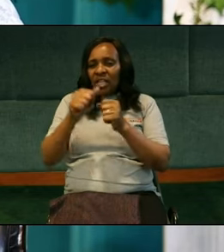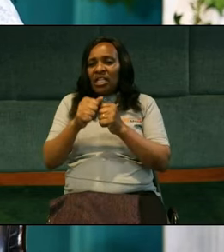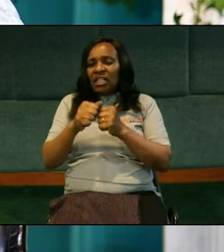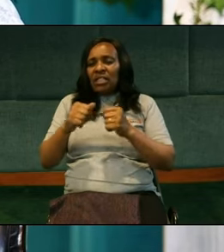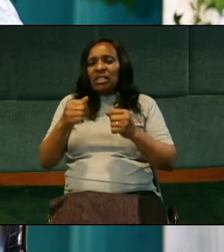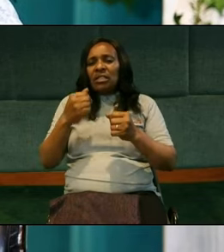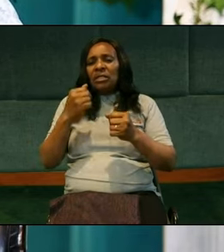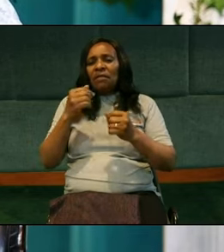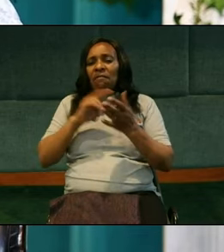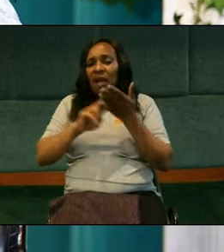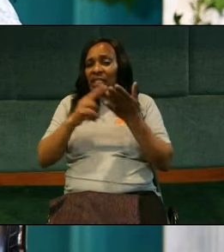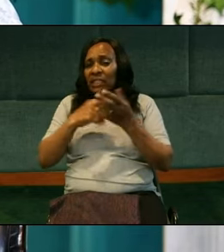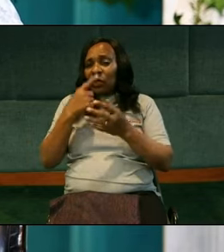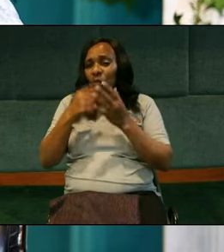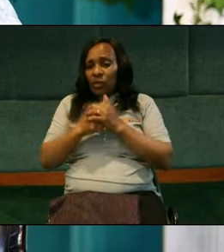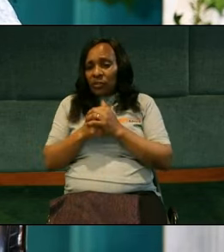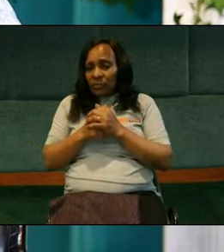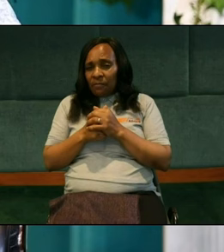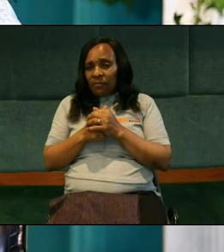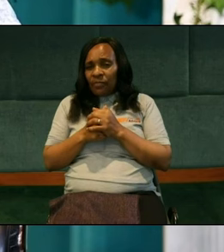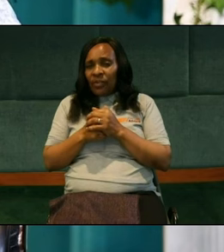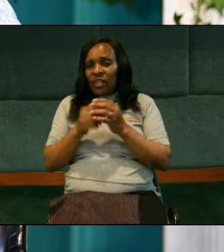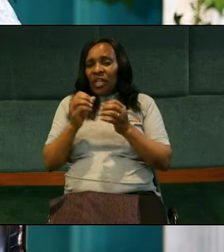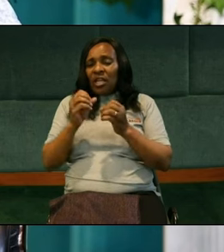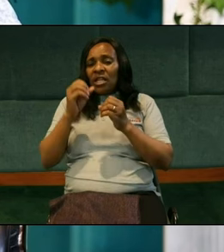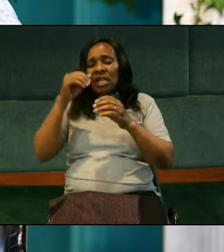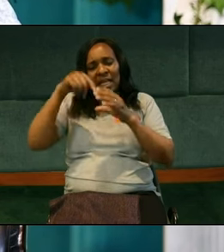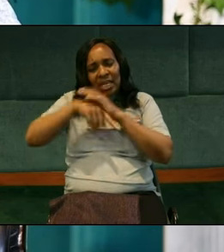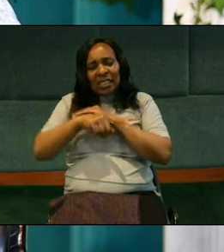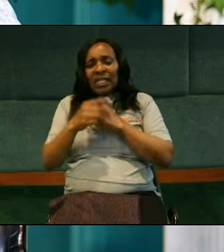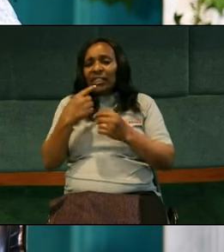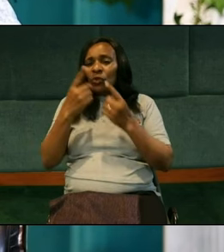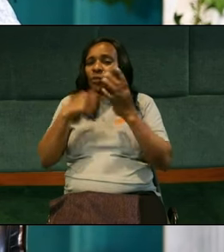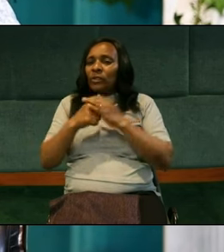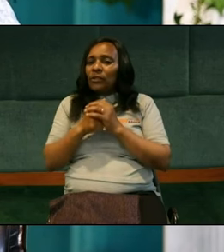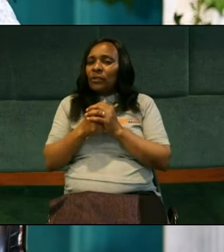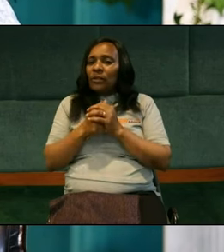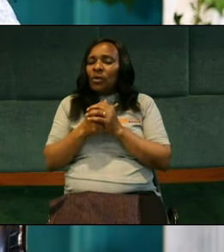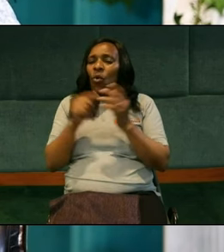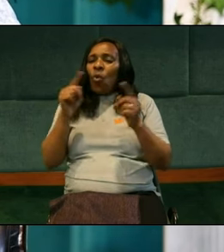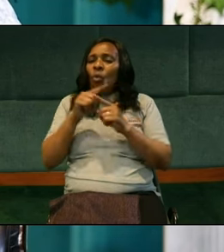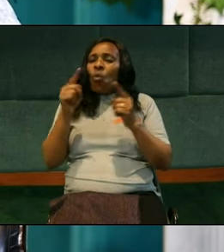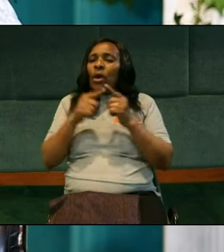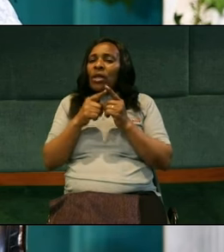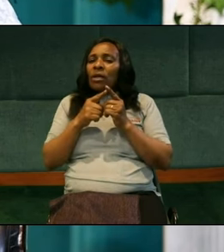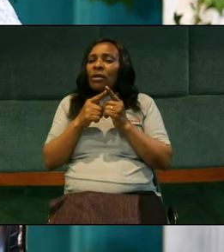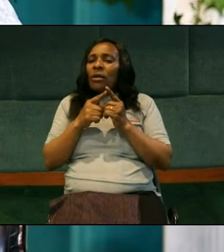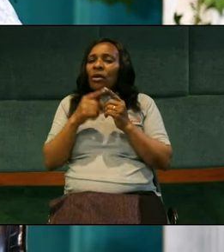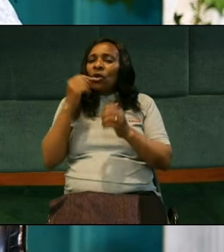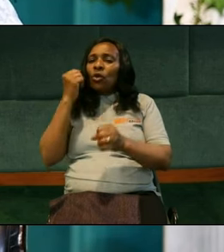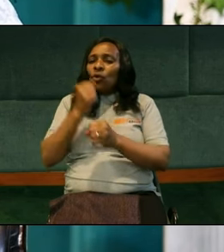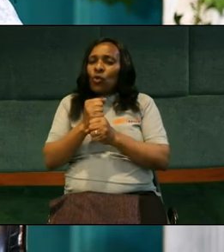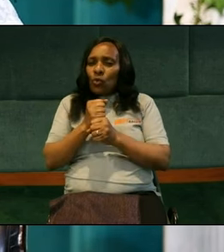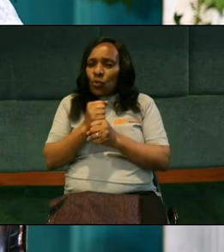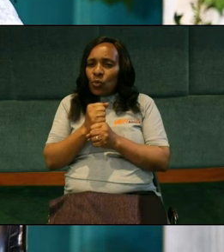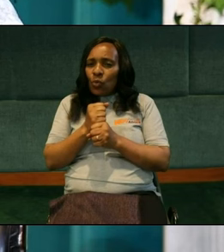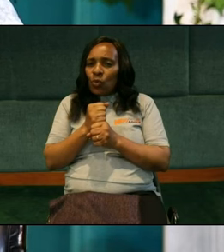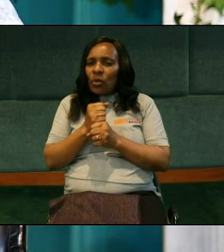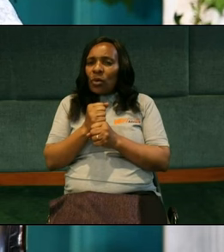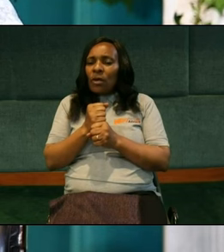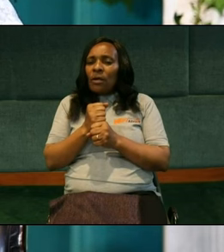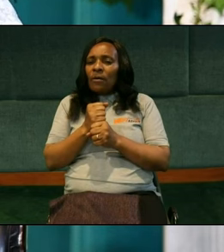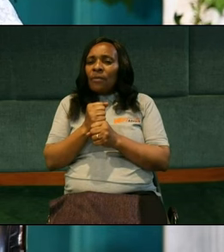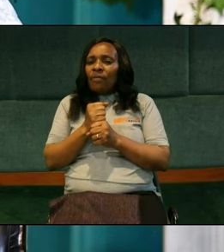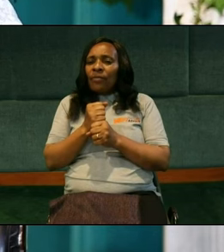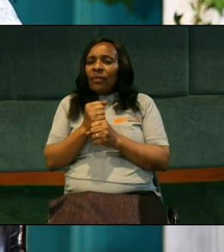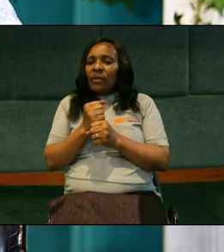basically says that, the further insight says that when you do a sin that feels big